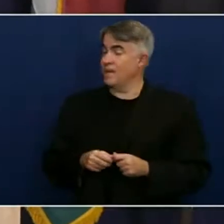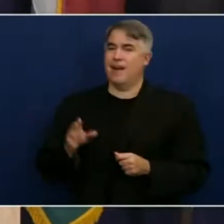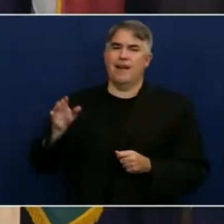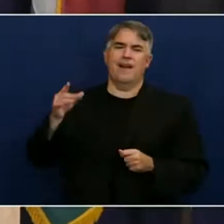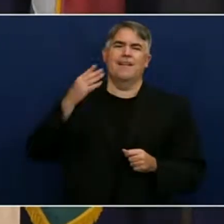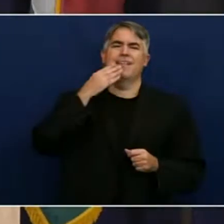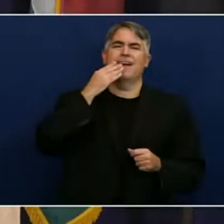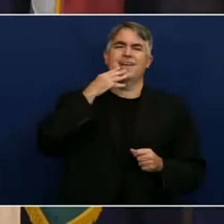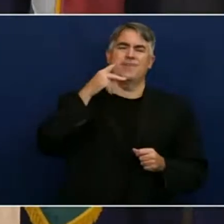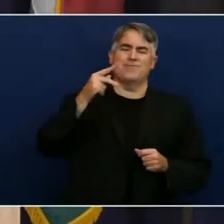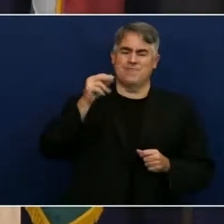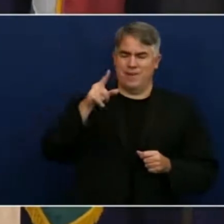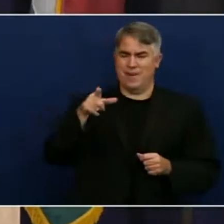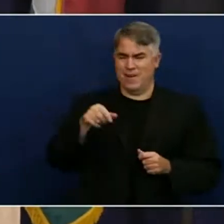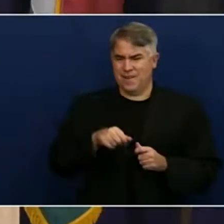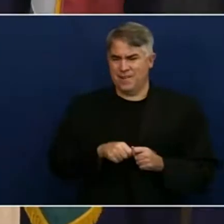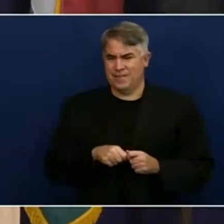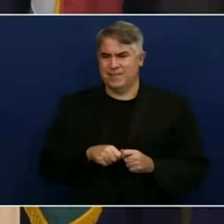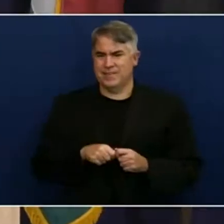Thank you, Paul.